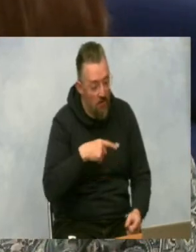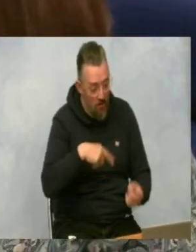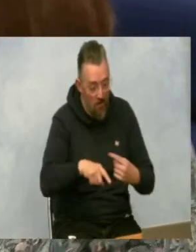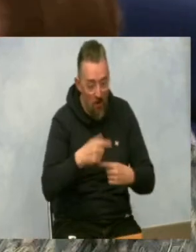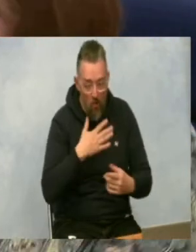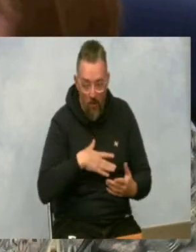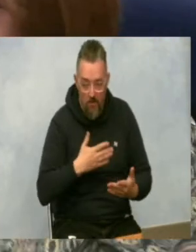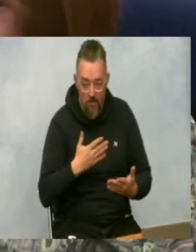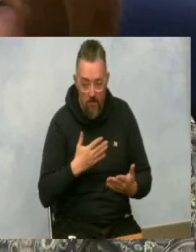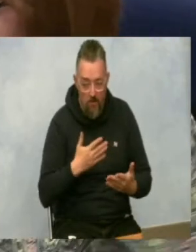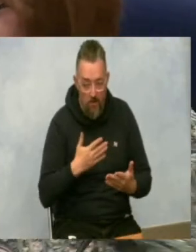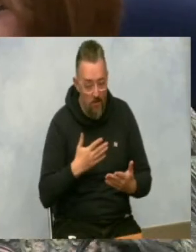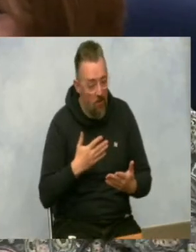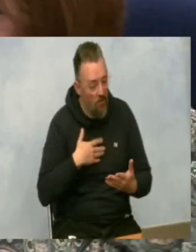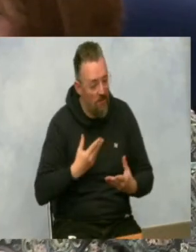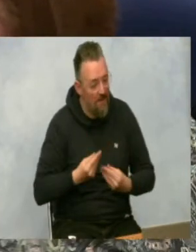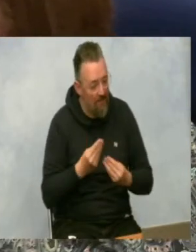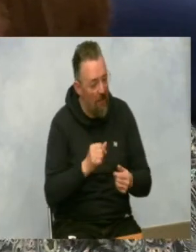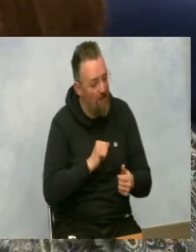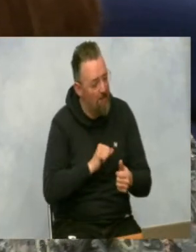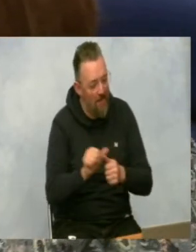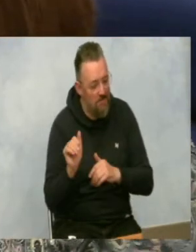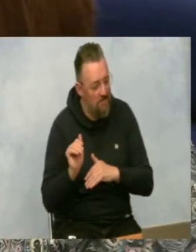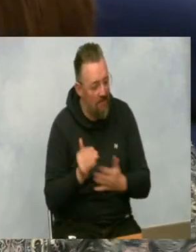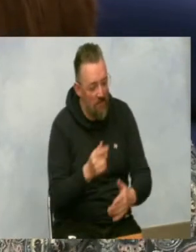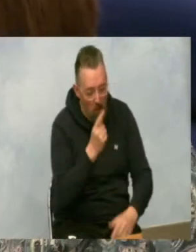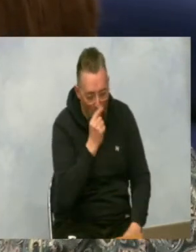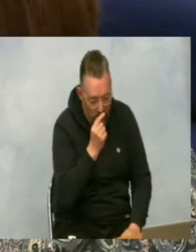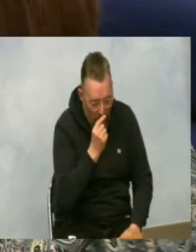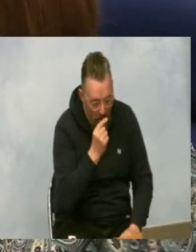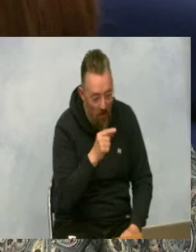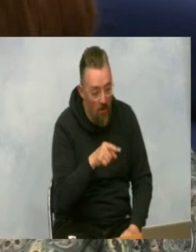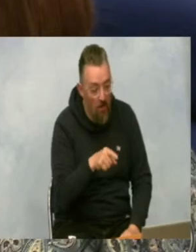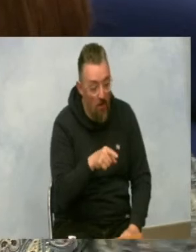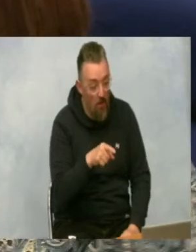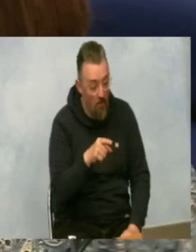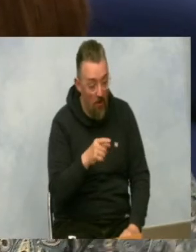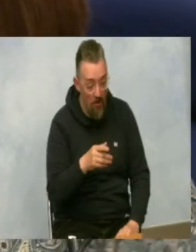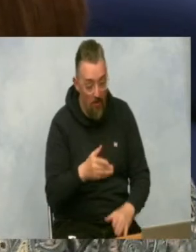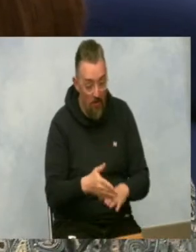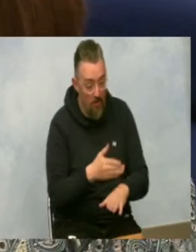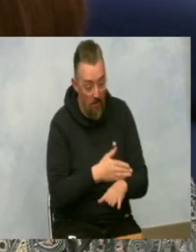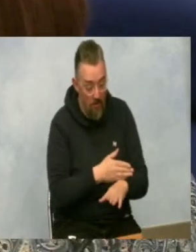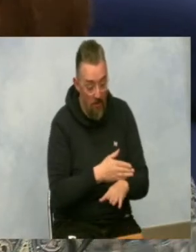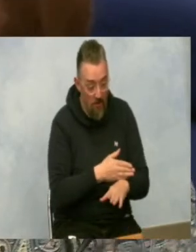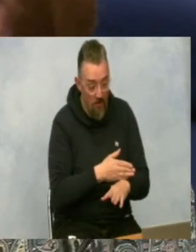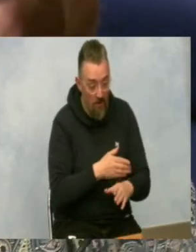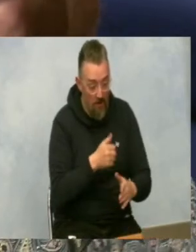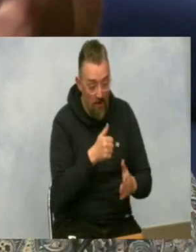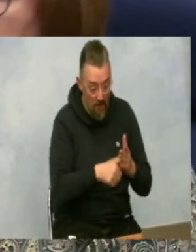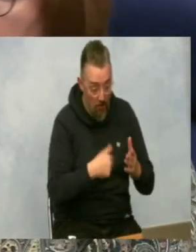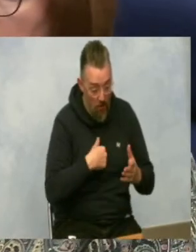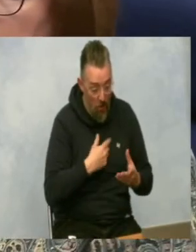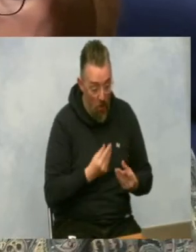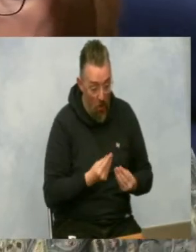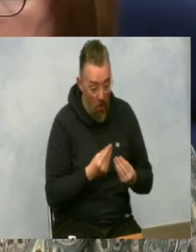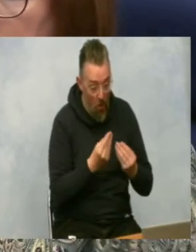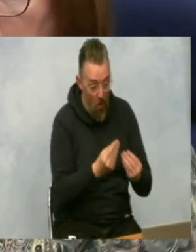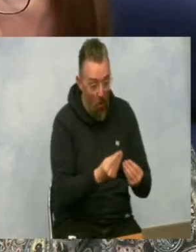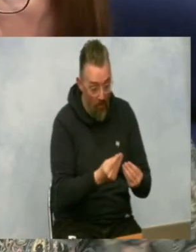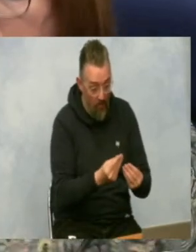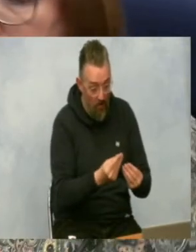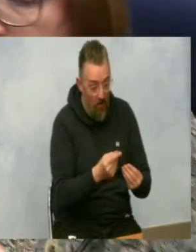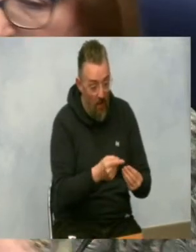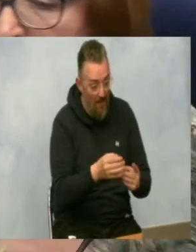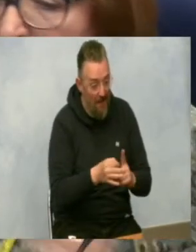give the best service we possibly could, but your comments right at the beginning suggest that what we are offering, what is on offer, is